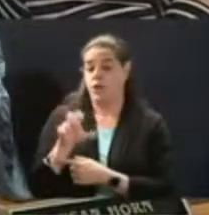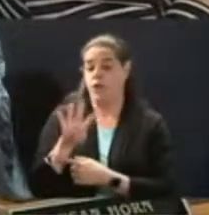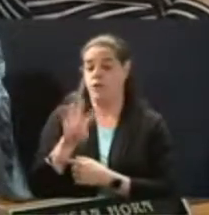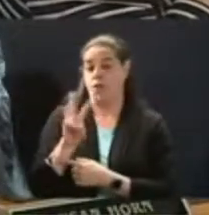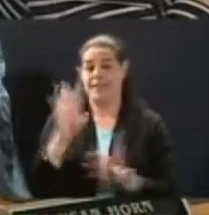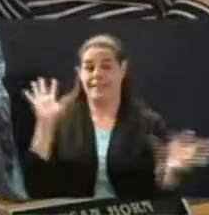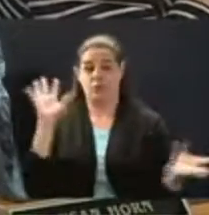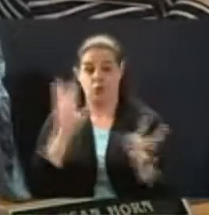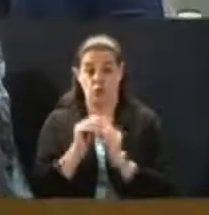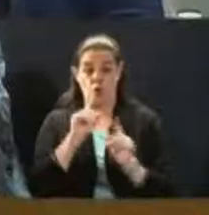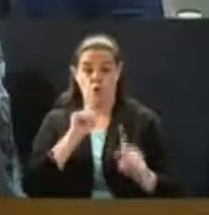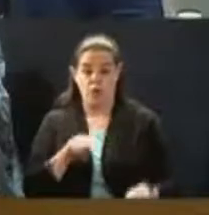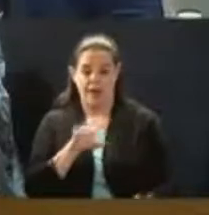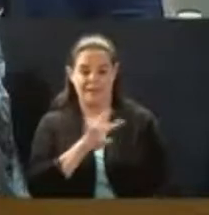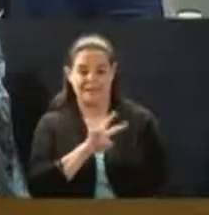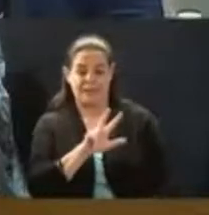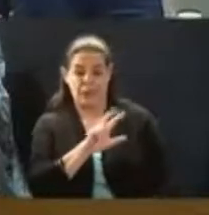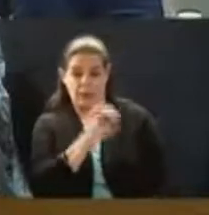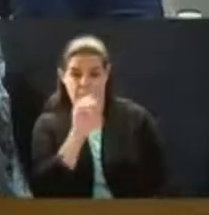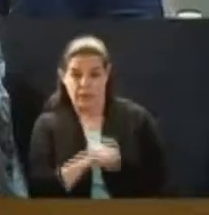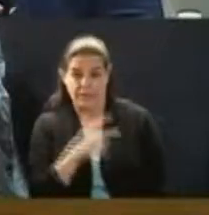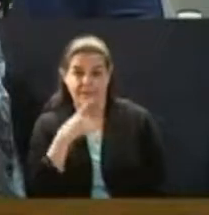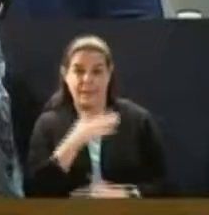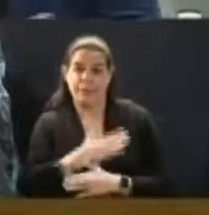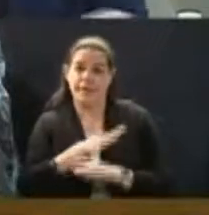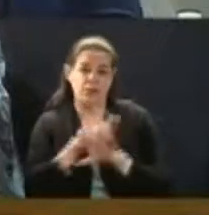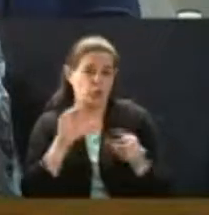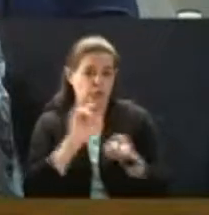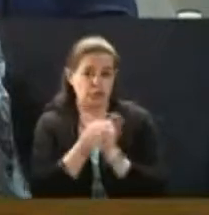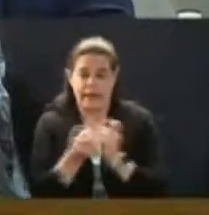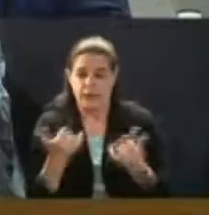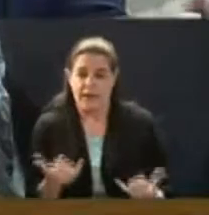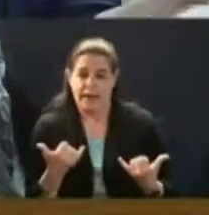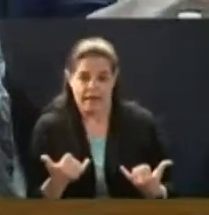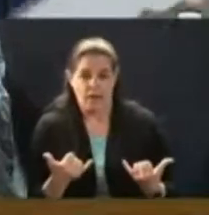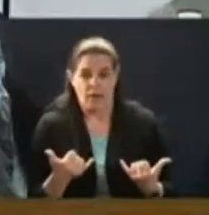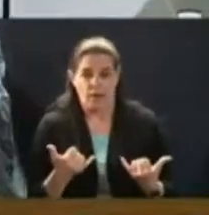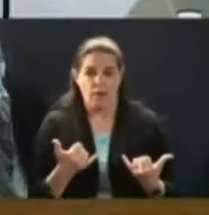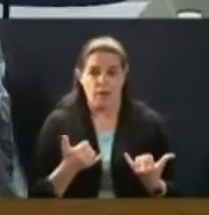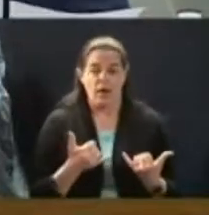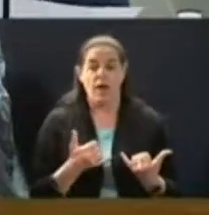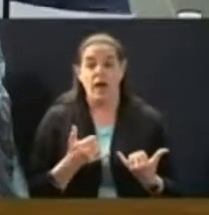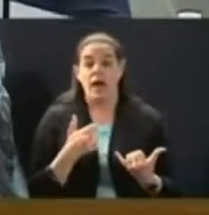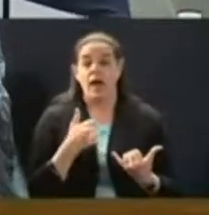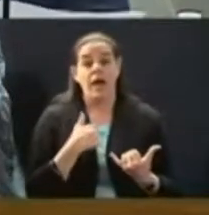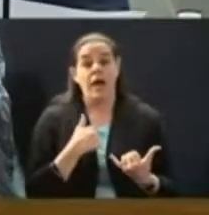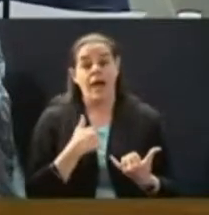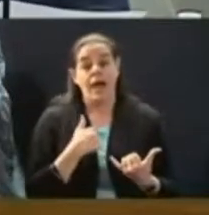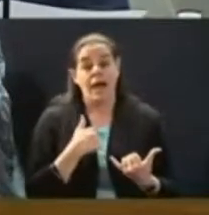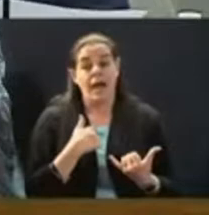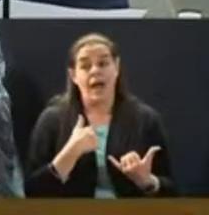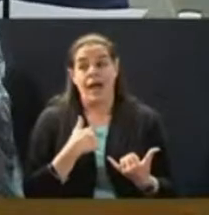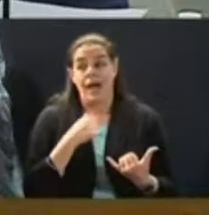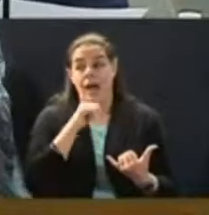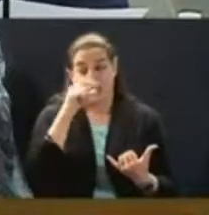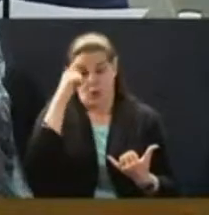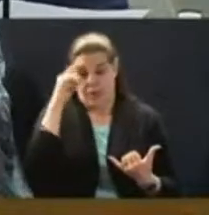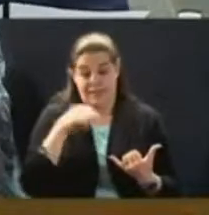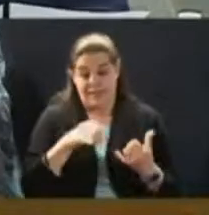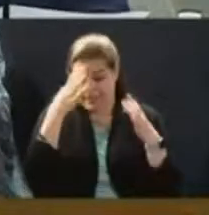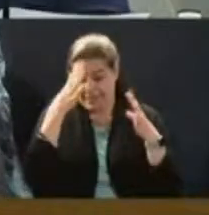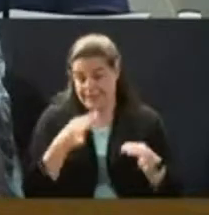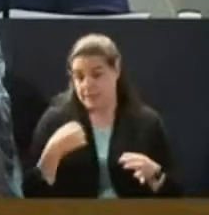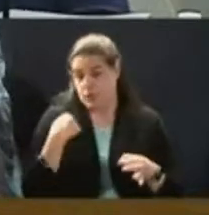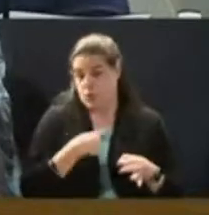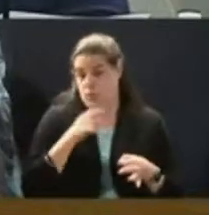346 respondents, 73% said, please don't change this right now. I don't think that this is a decision that we need to